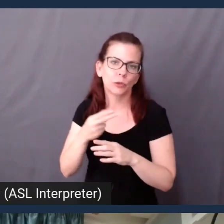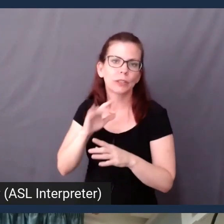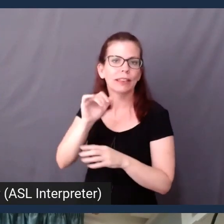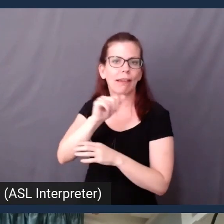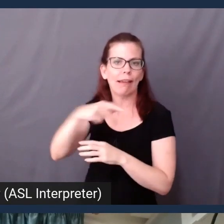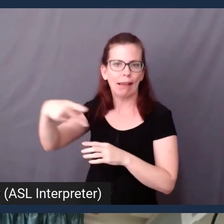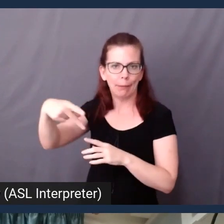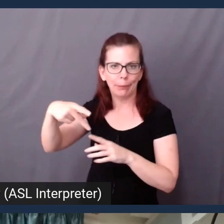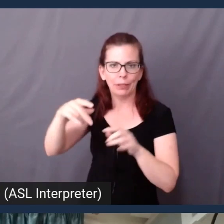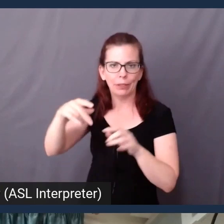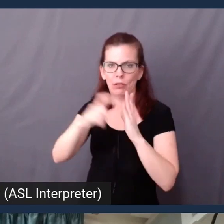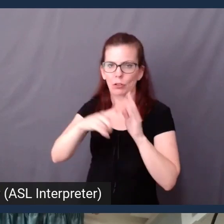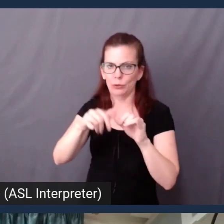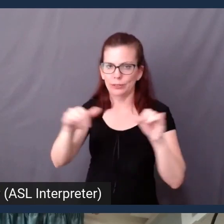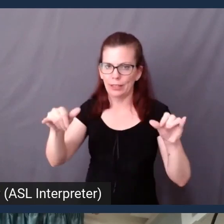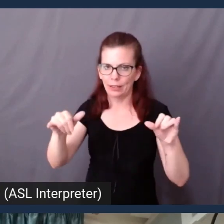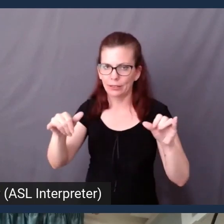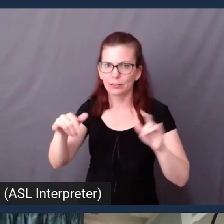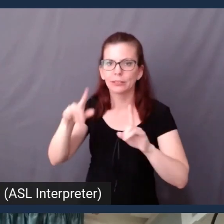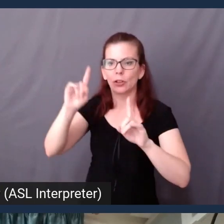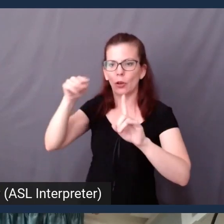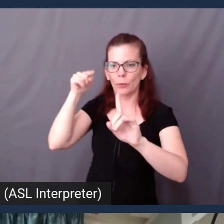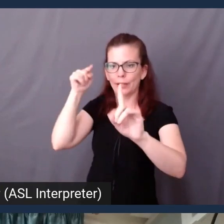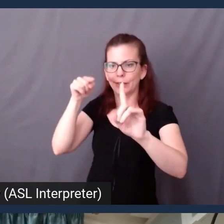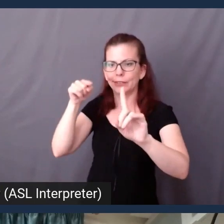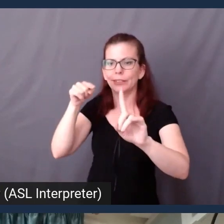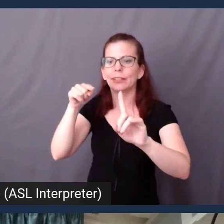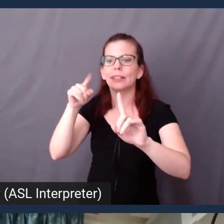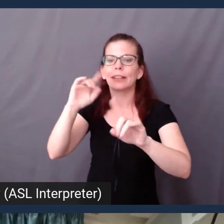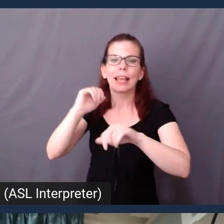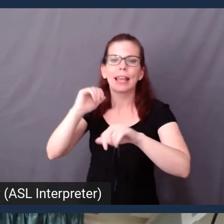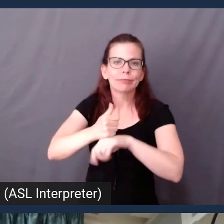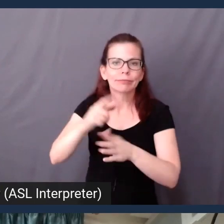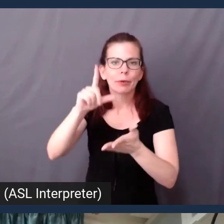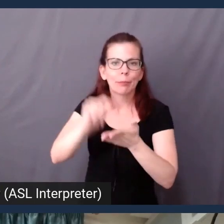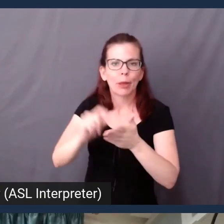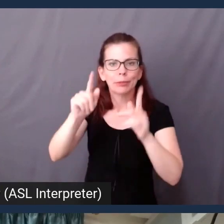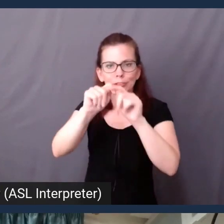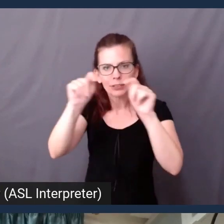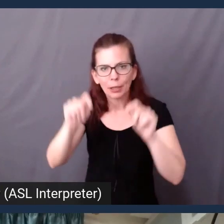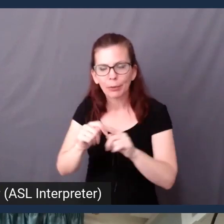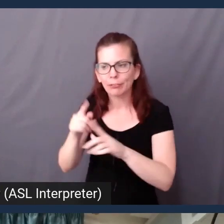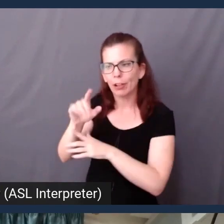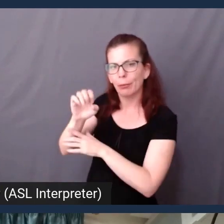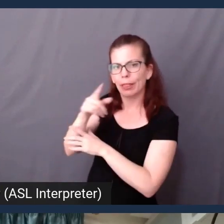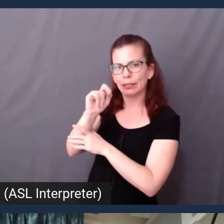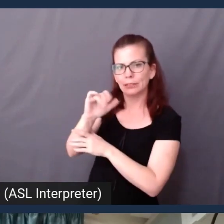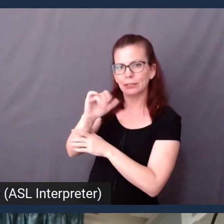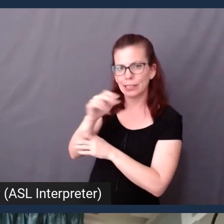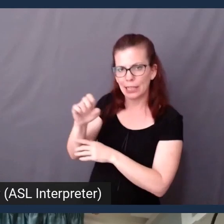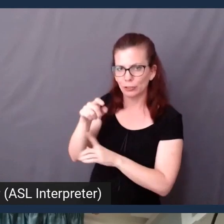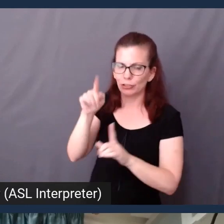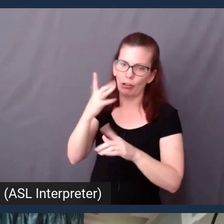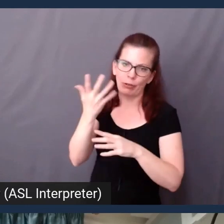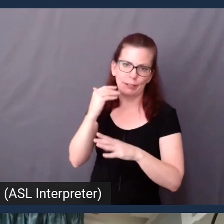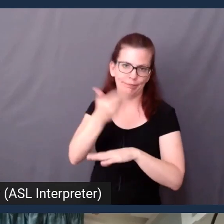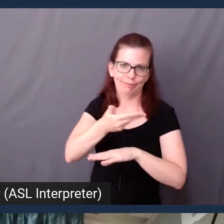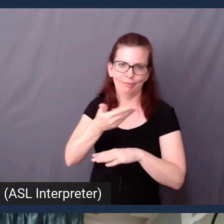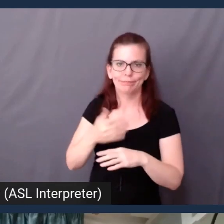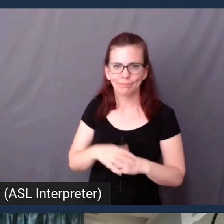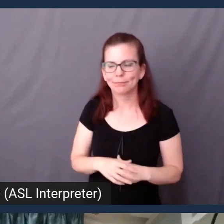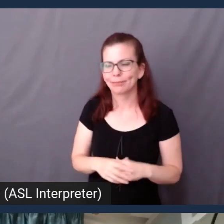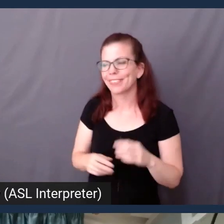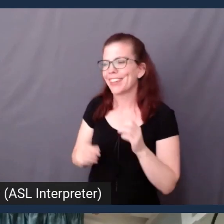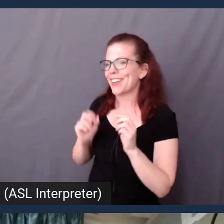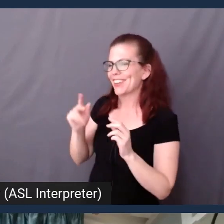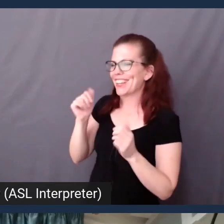auto scaling. It's a CloudWatch. They support CloudWatch templates, and from ElastiCache we have support CloudWatch templates.